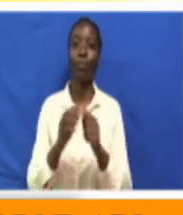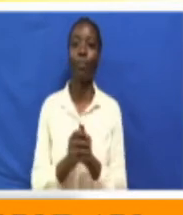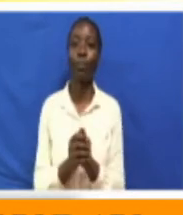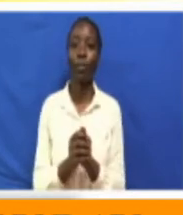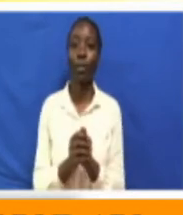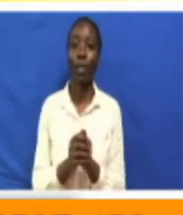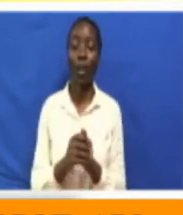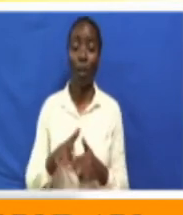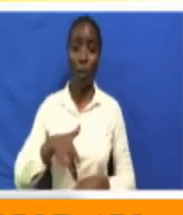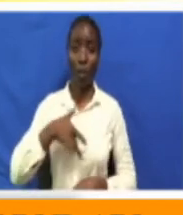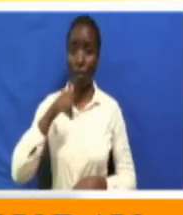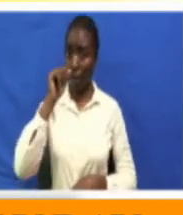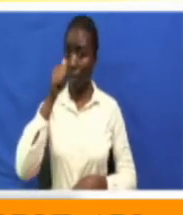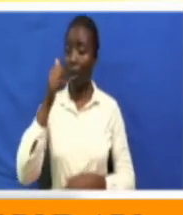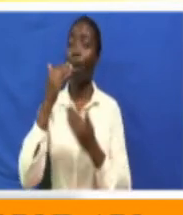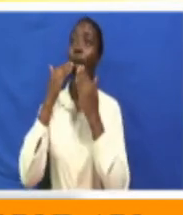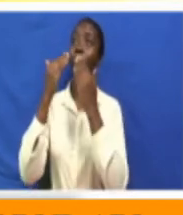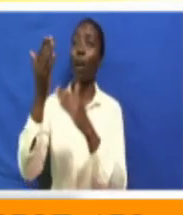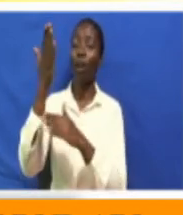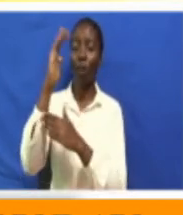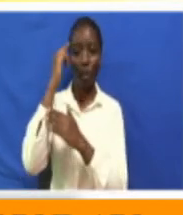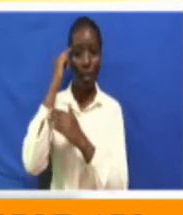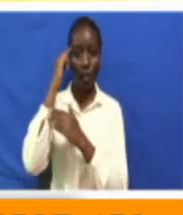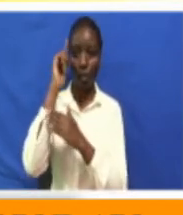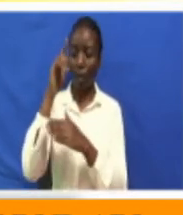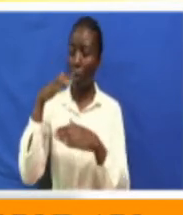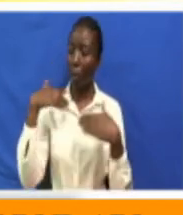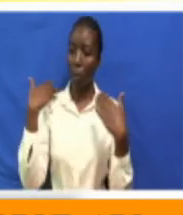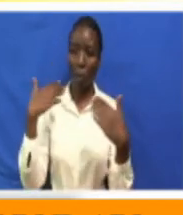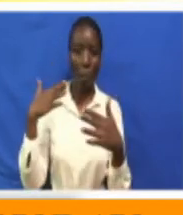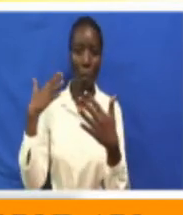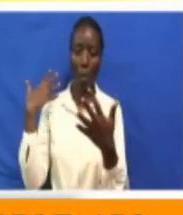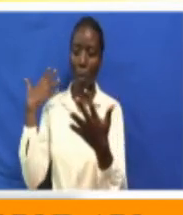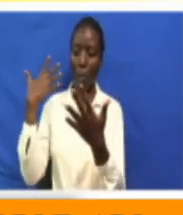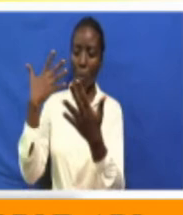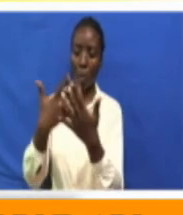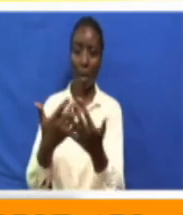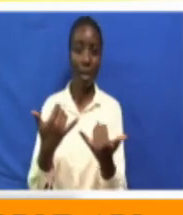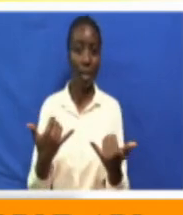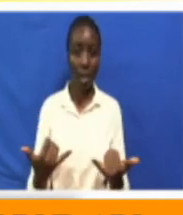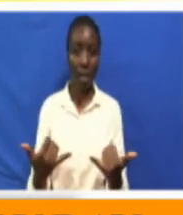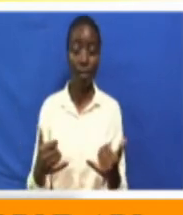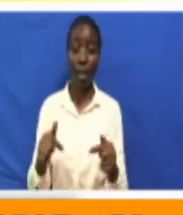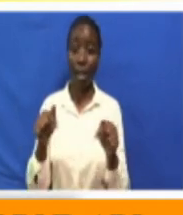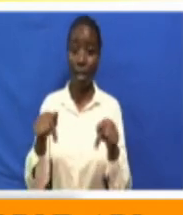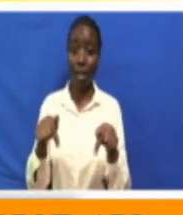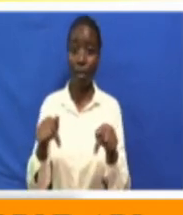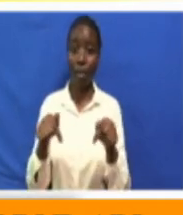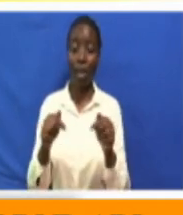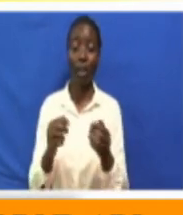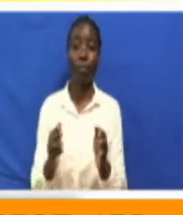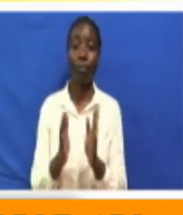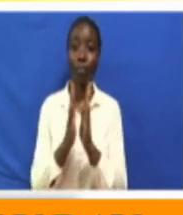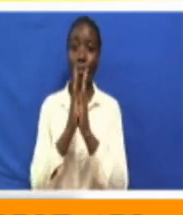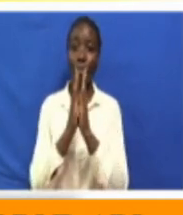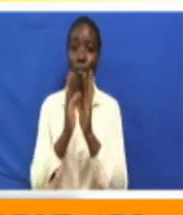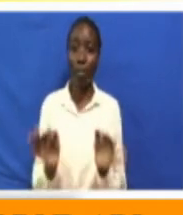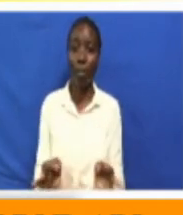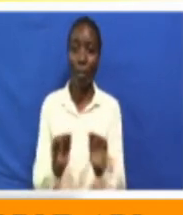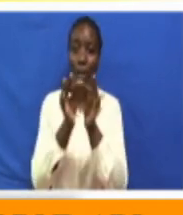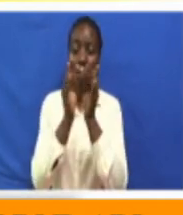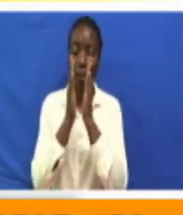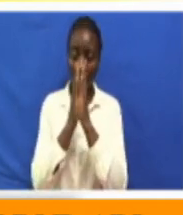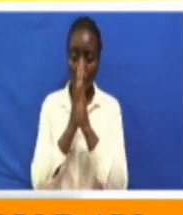we are proud and we thank God for the far he has brought us and in this Mass we pray for our